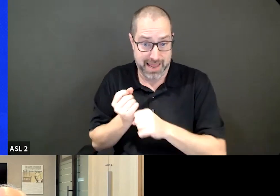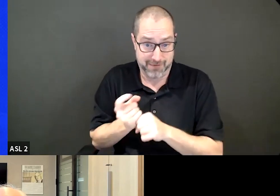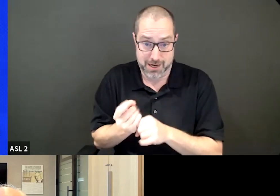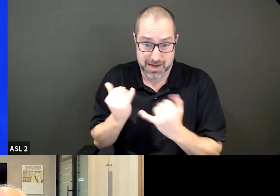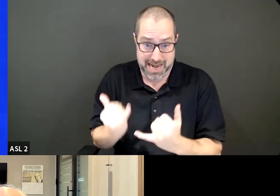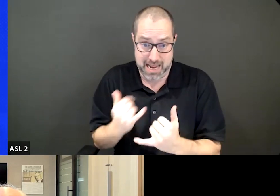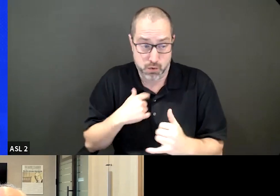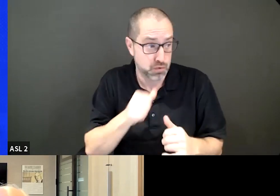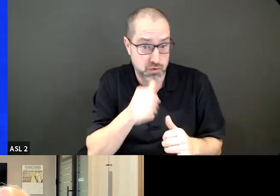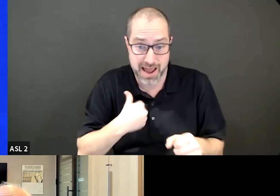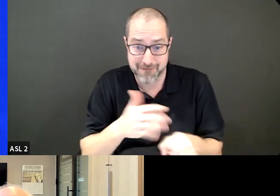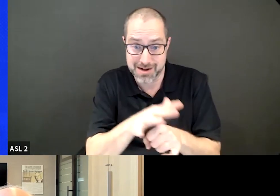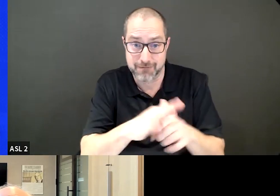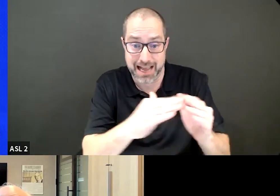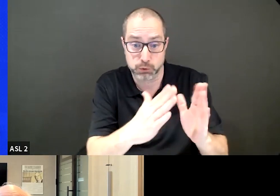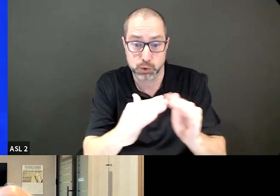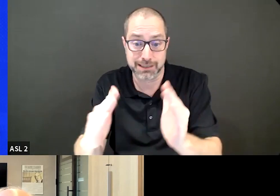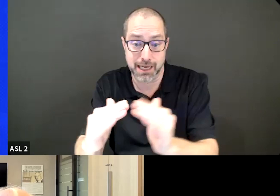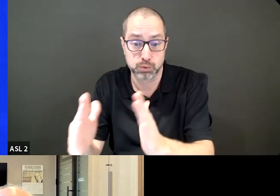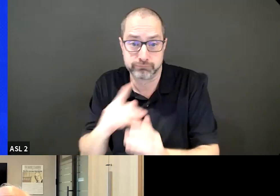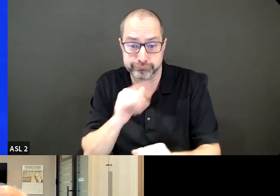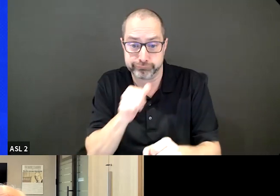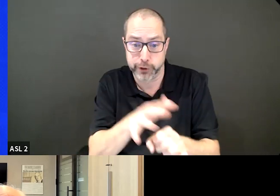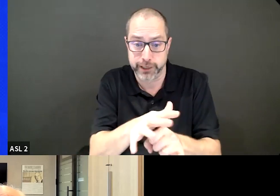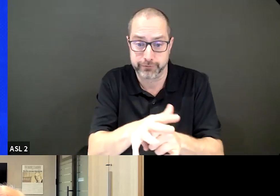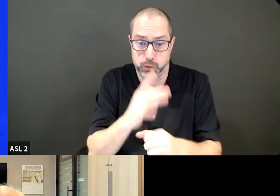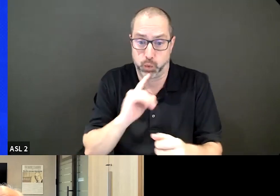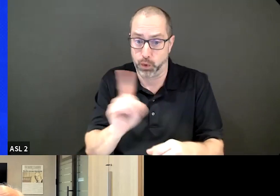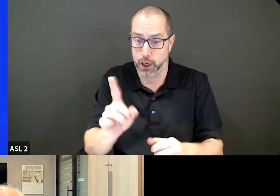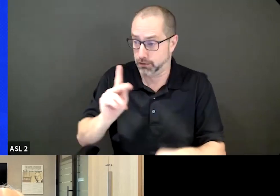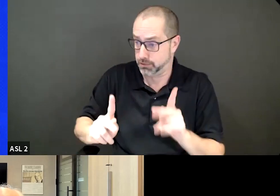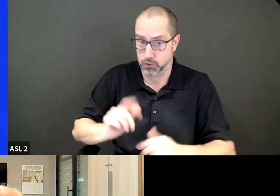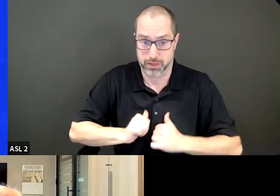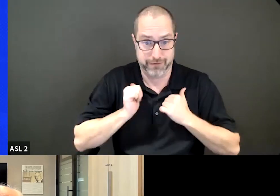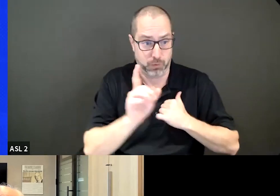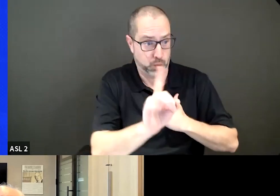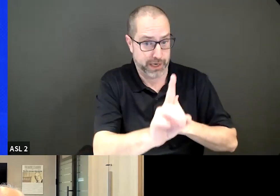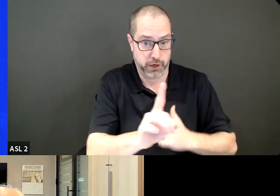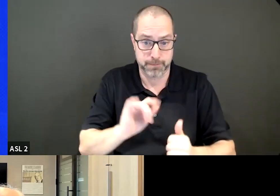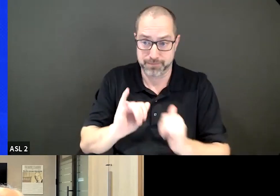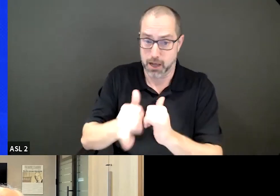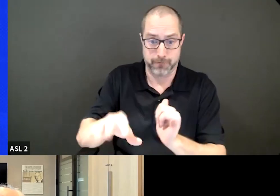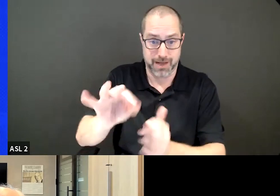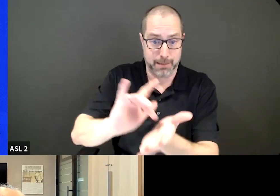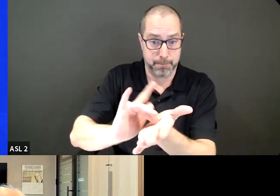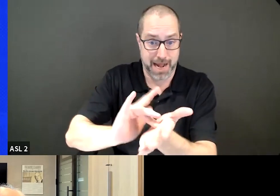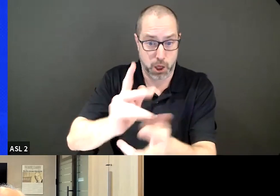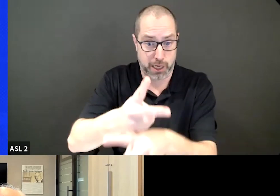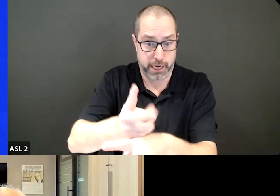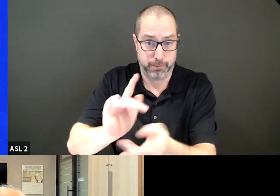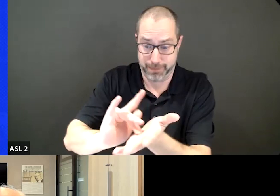housing starts in our country. So the question comes about, where will we house people, or how will they find medical care, and so